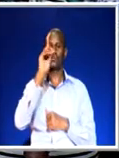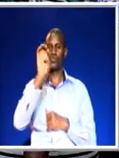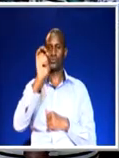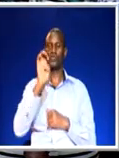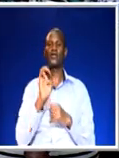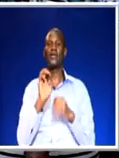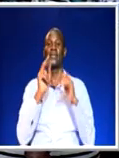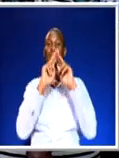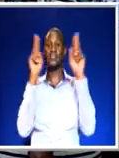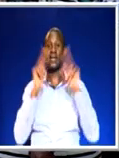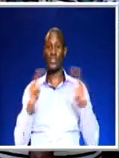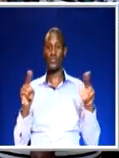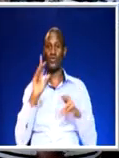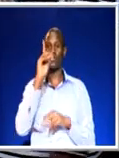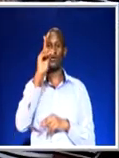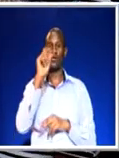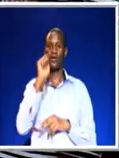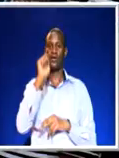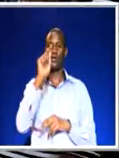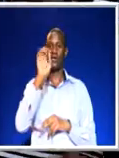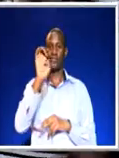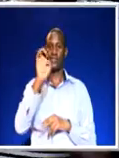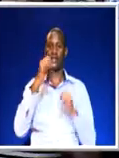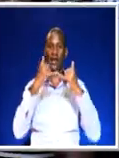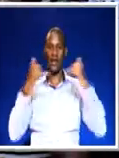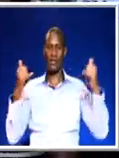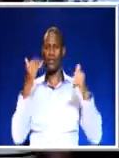Dateline. Why is it an important line?